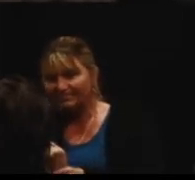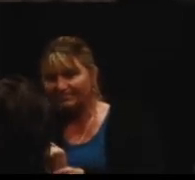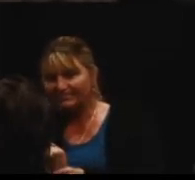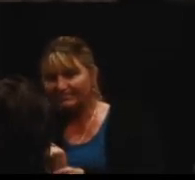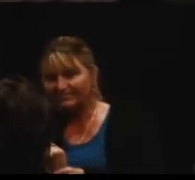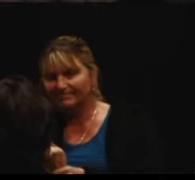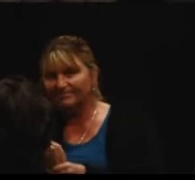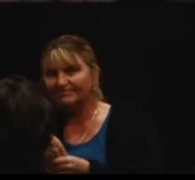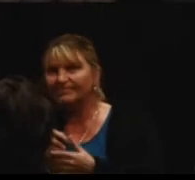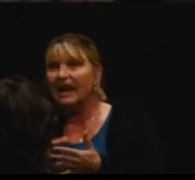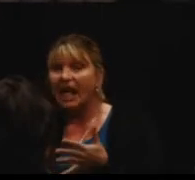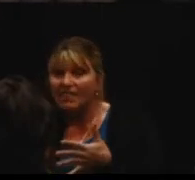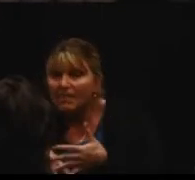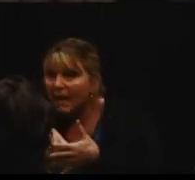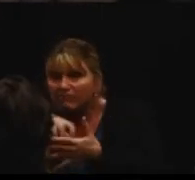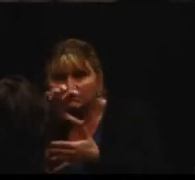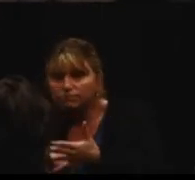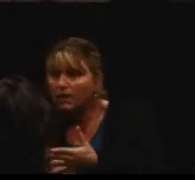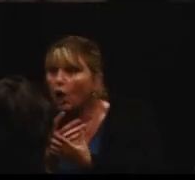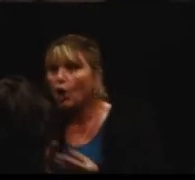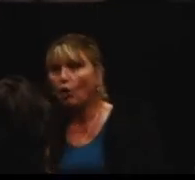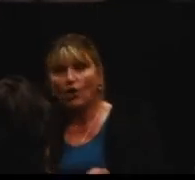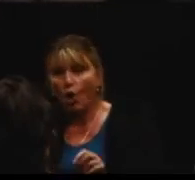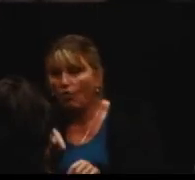The entry barriers are not there anymore,